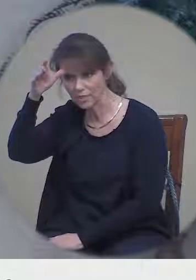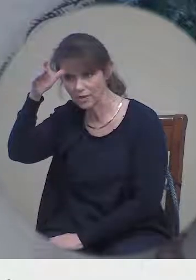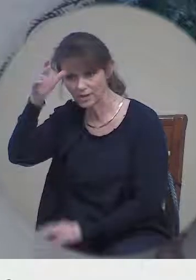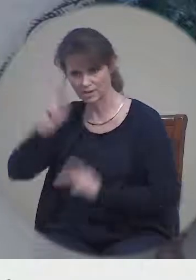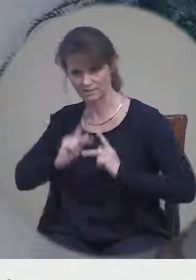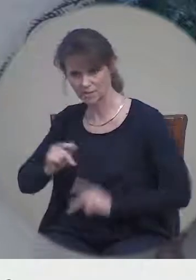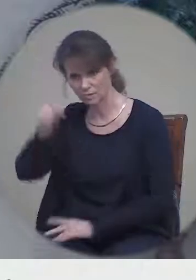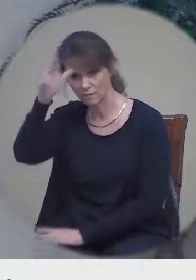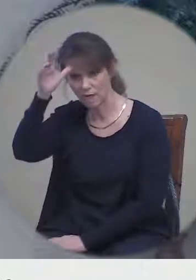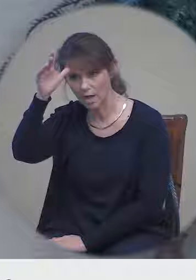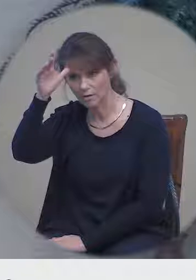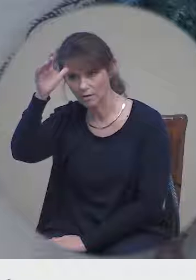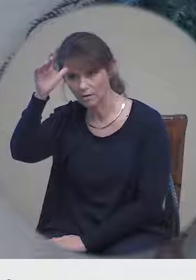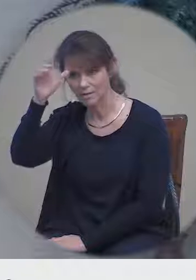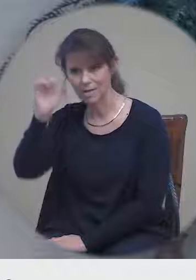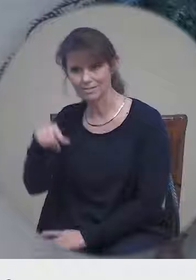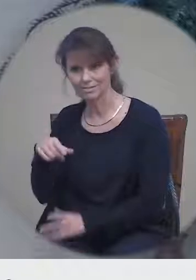of them?